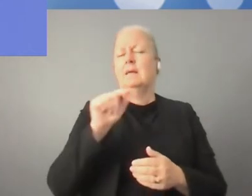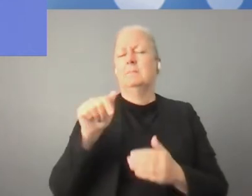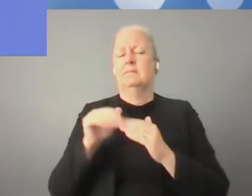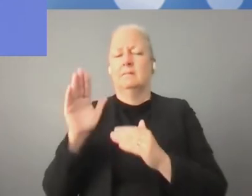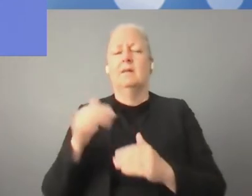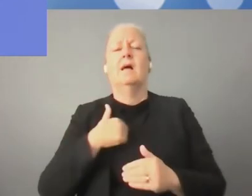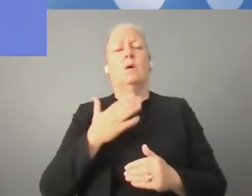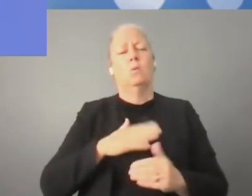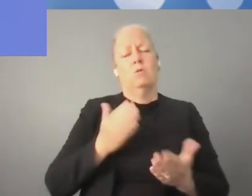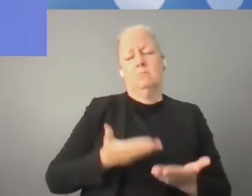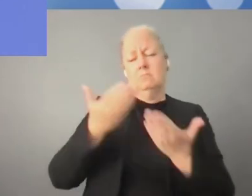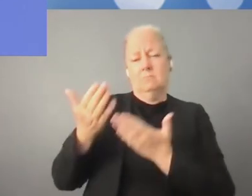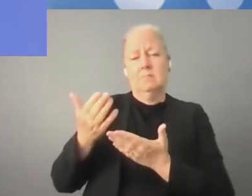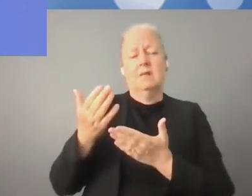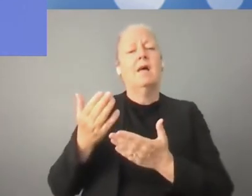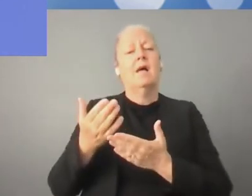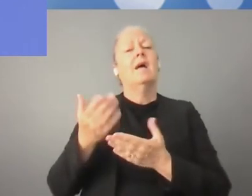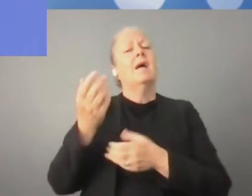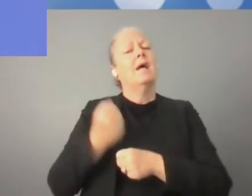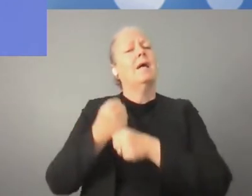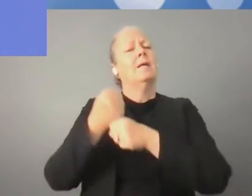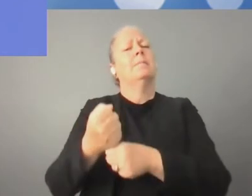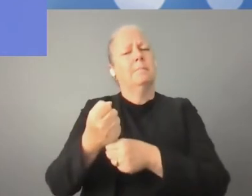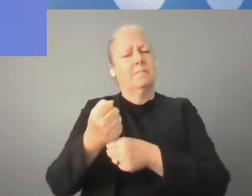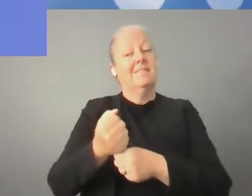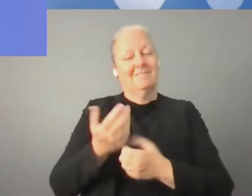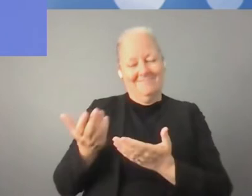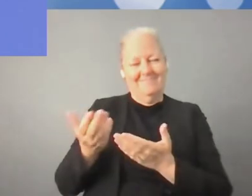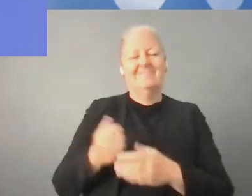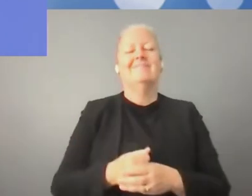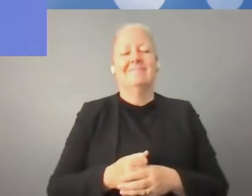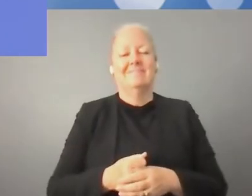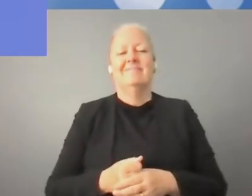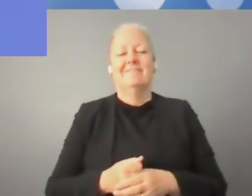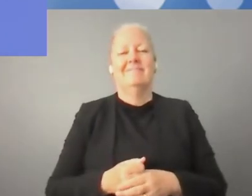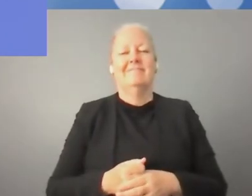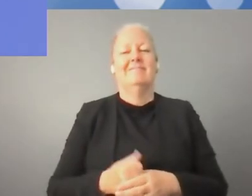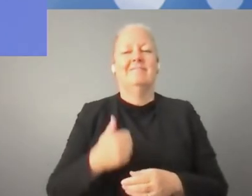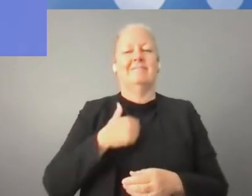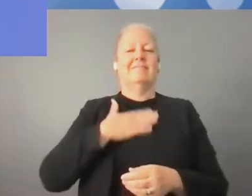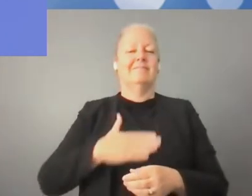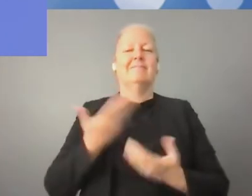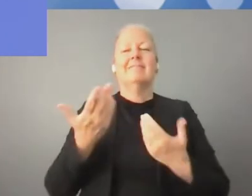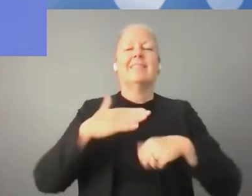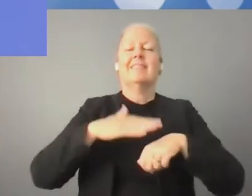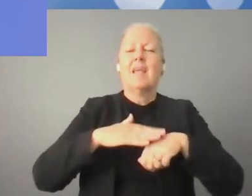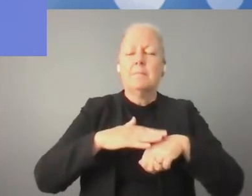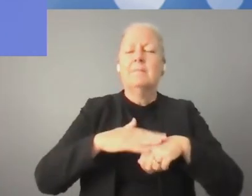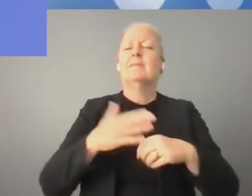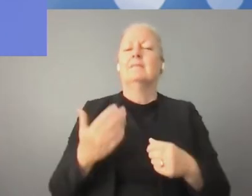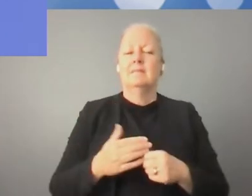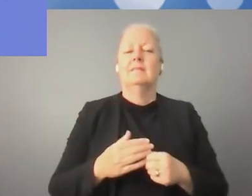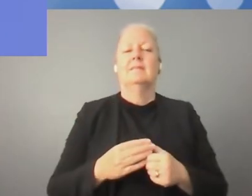ambassador because i i've been um yes we will be having a time to wear uh our headphones